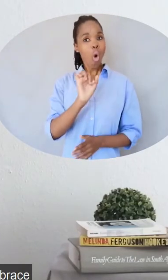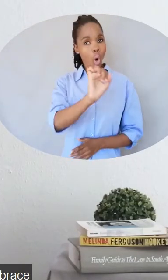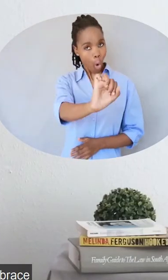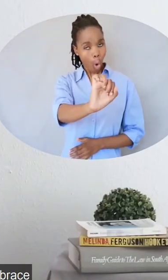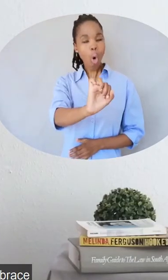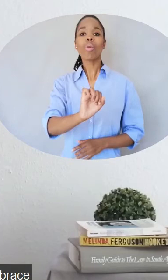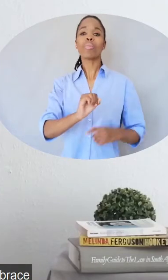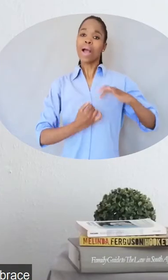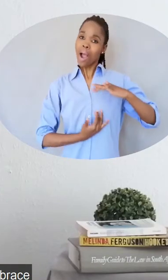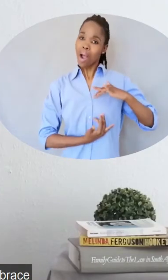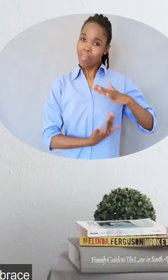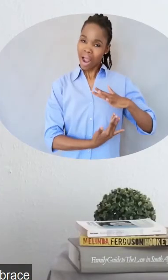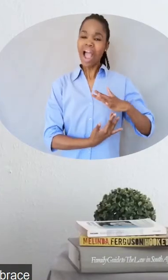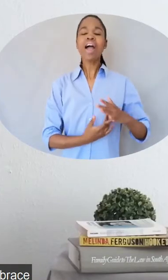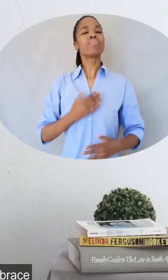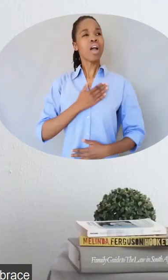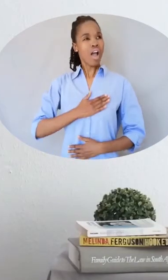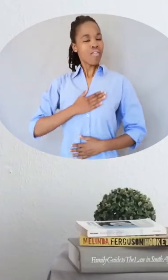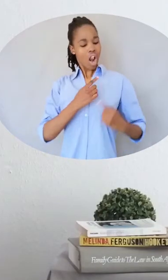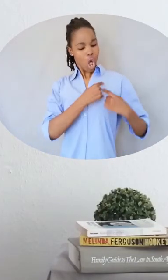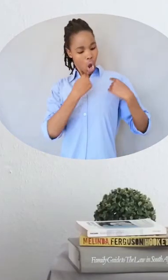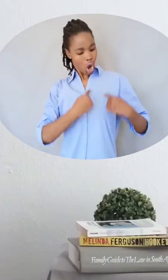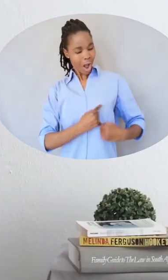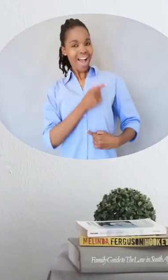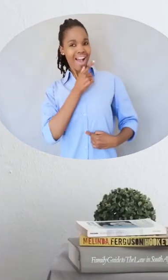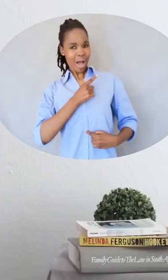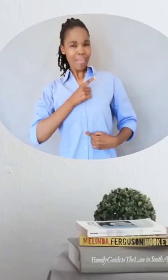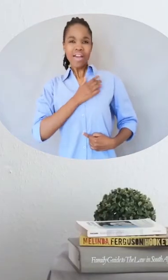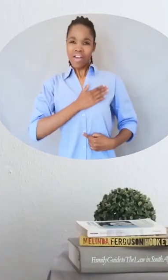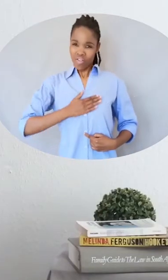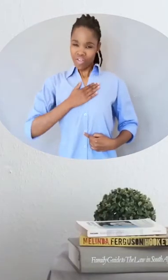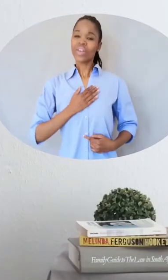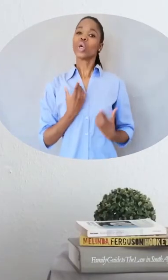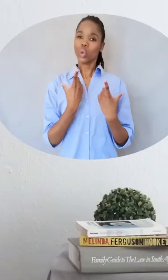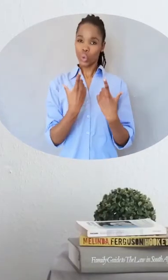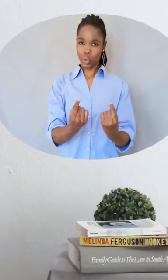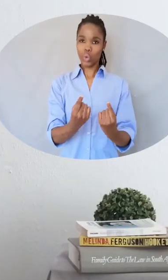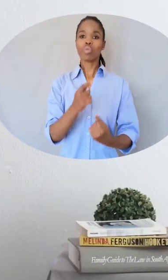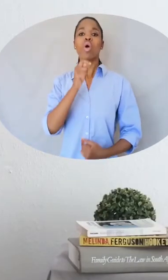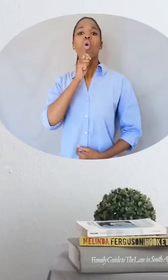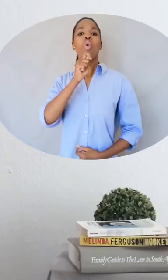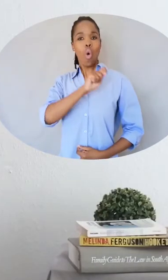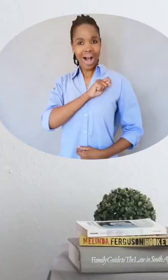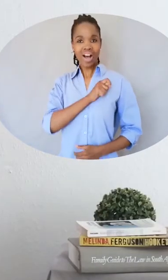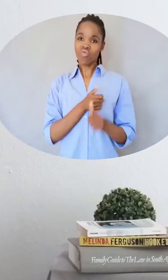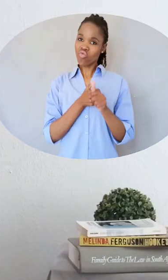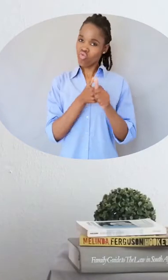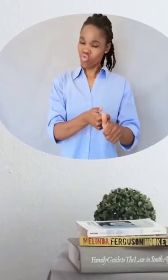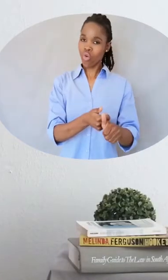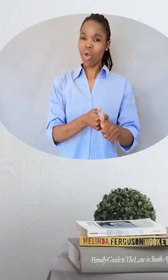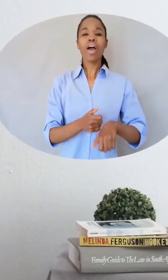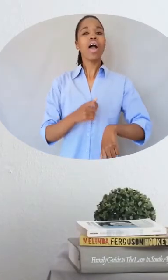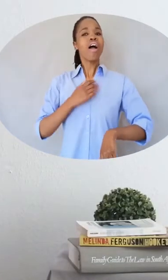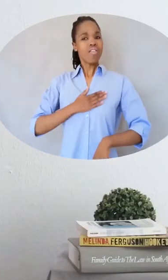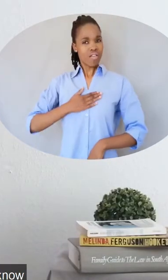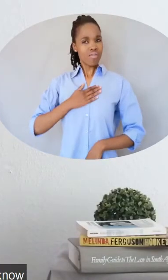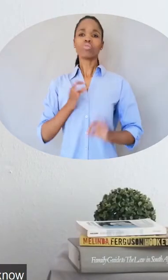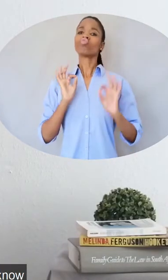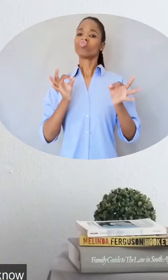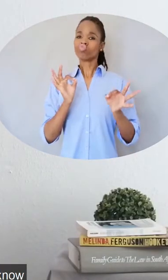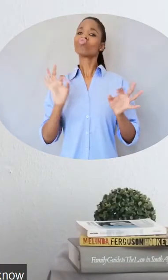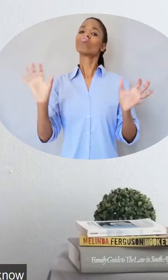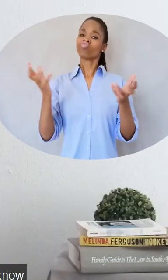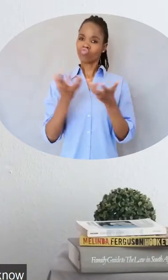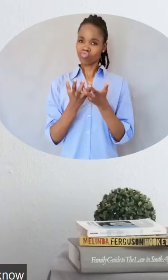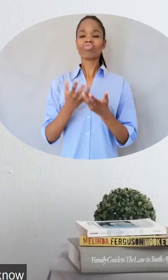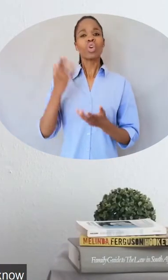that you embrace your own journey and you follow your heart. Do what feels right for you. When